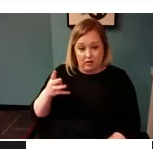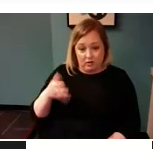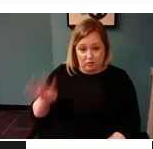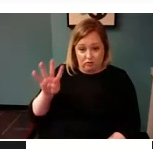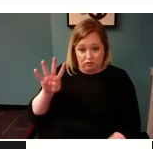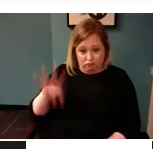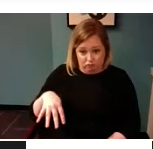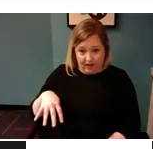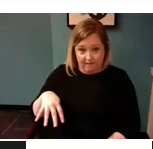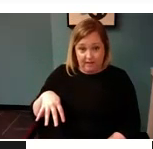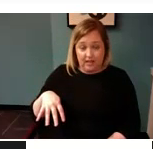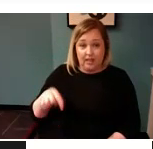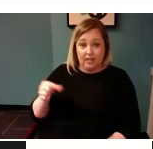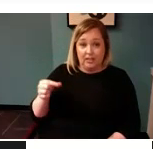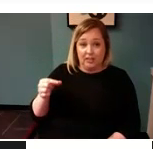transpose.